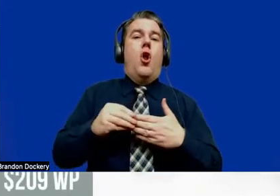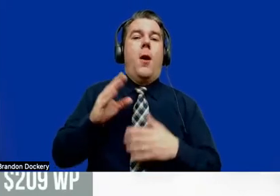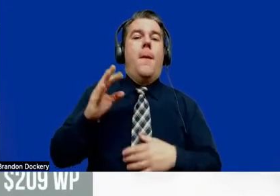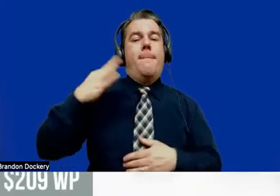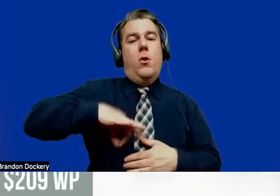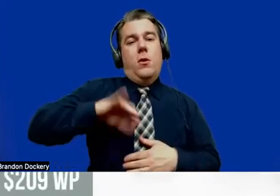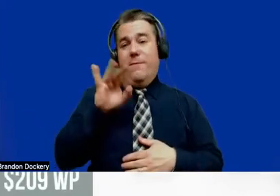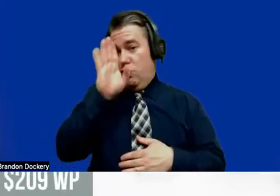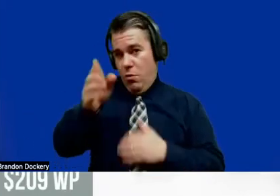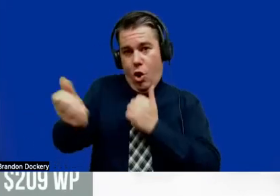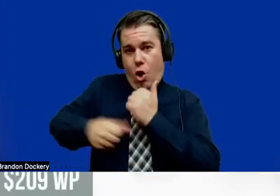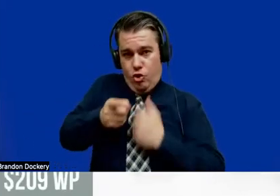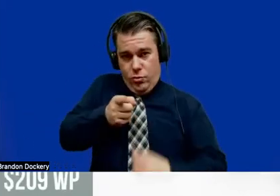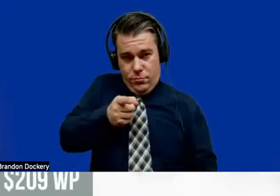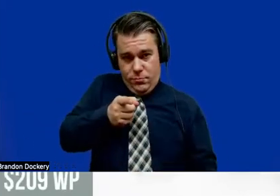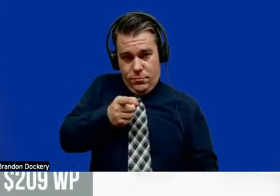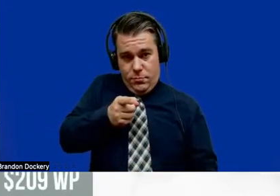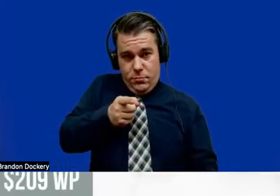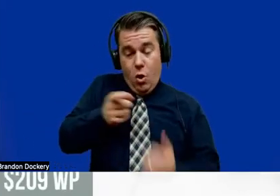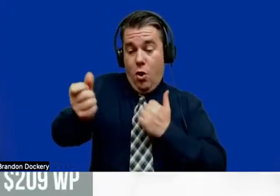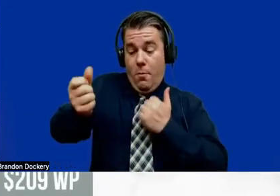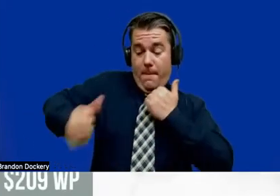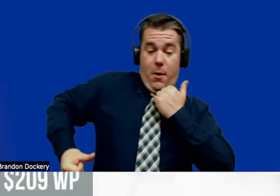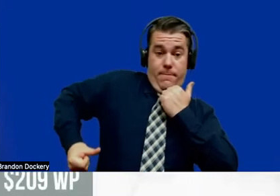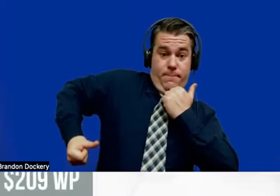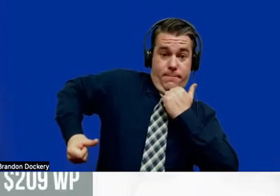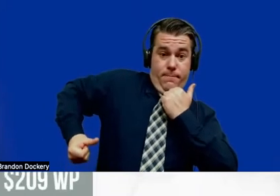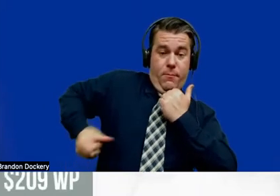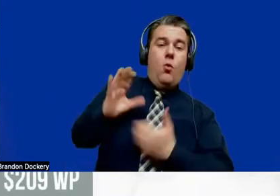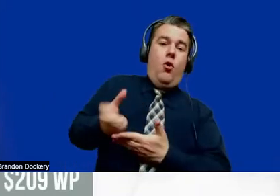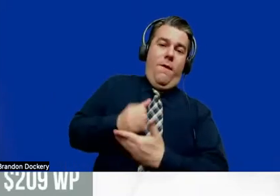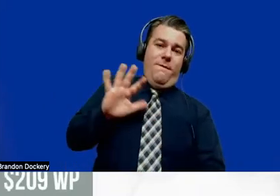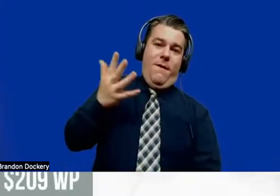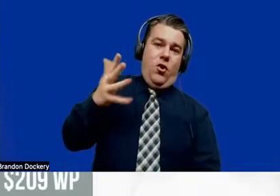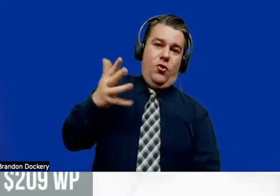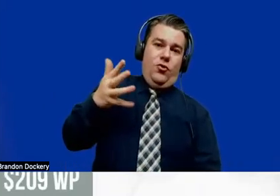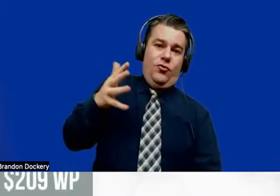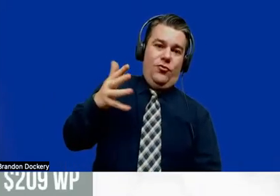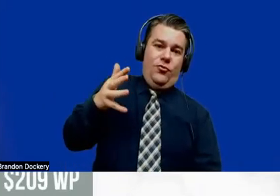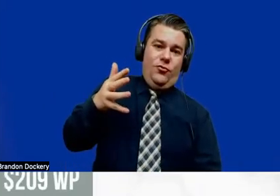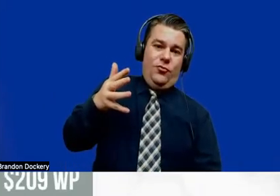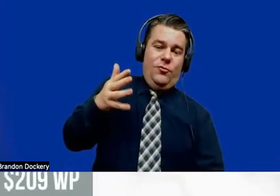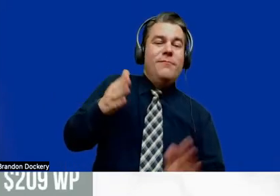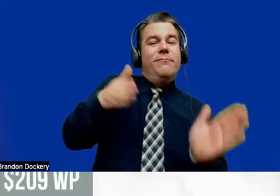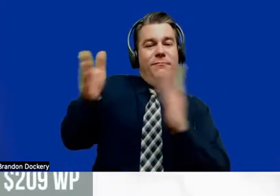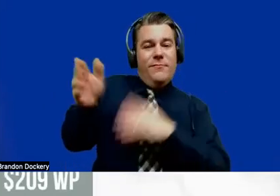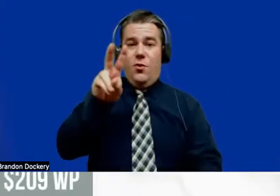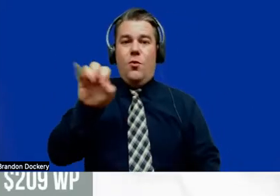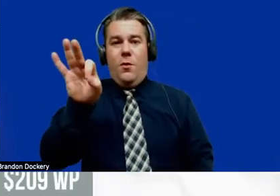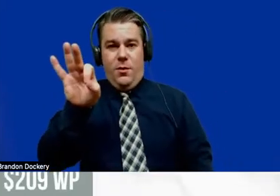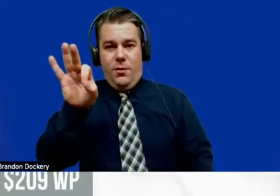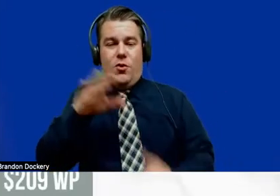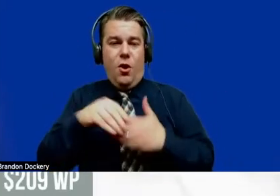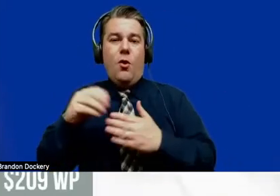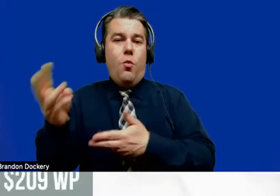level 1. Now, if they're in your level 2, you'll get $5. Now, let's go over to the $209 welcome pack. If